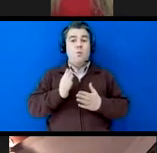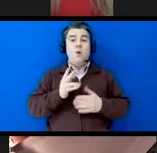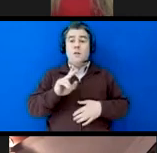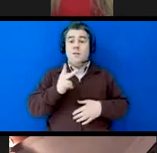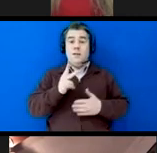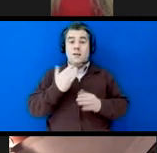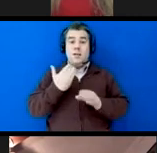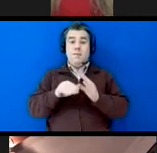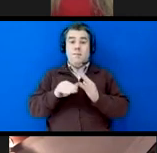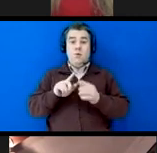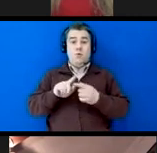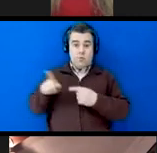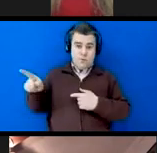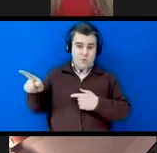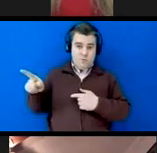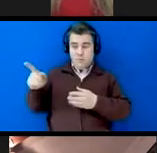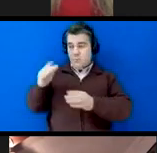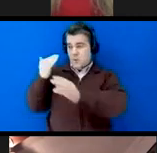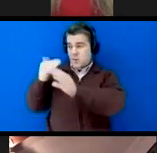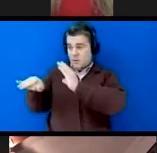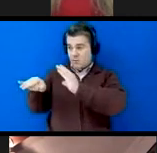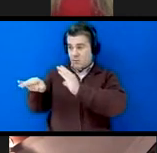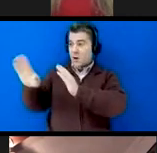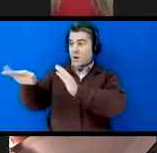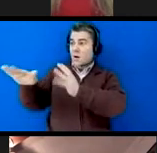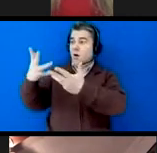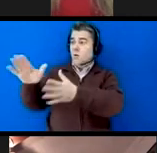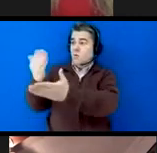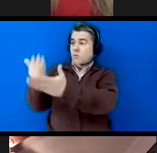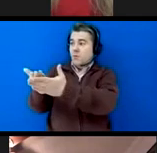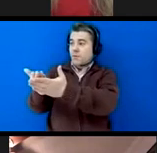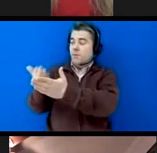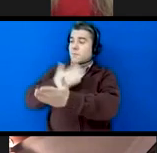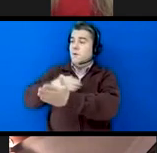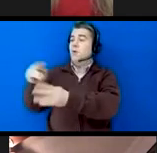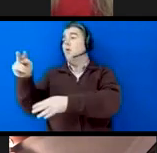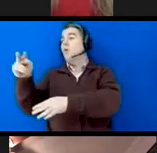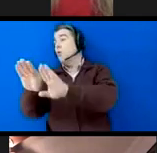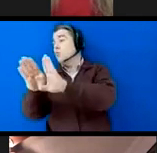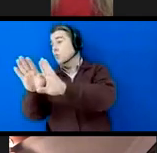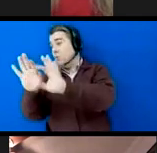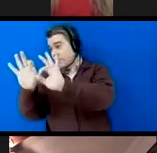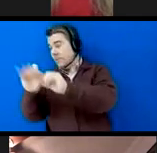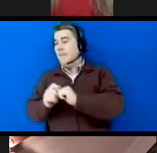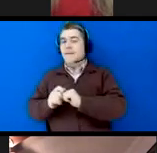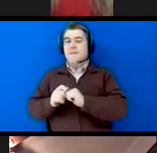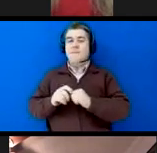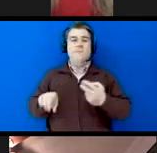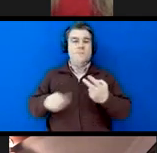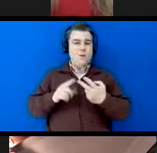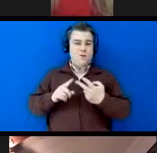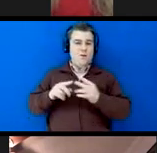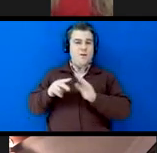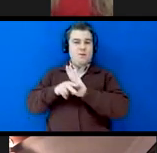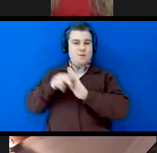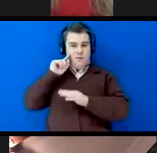email to your prospect to let them know that the sample has arrived. Please look on your doorstep. And it's going to have another video for them to educate